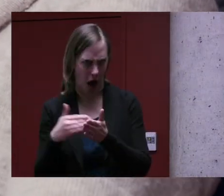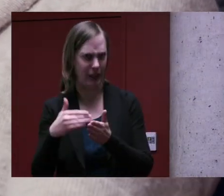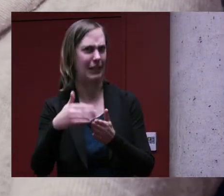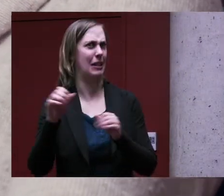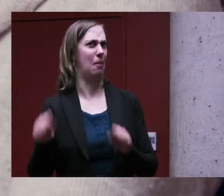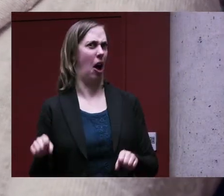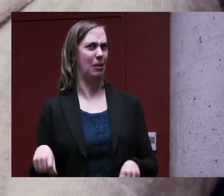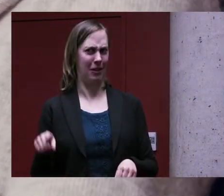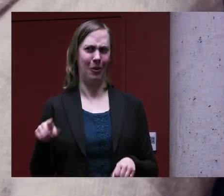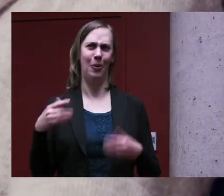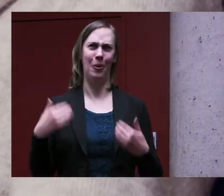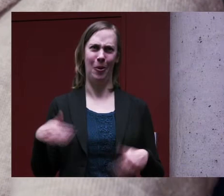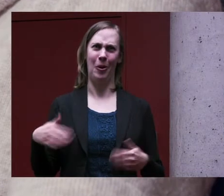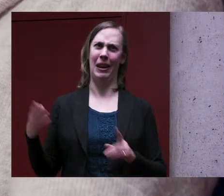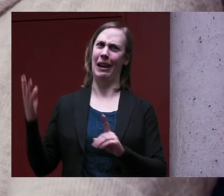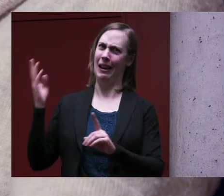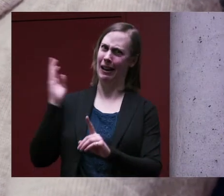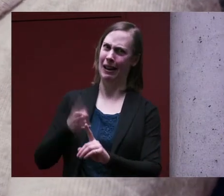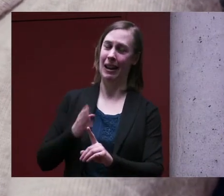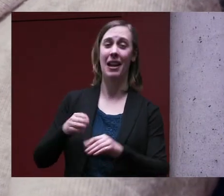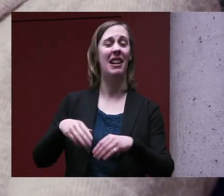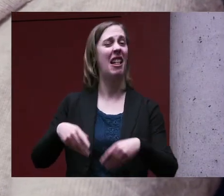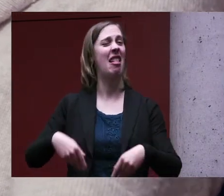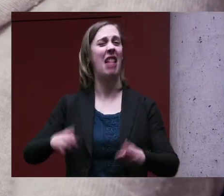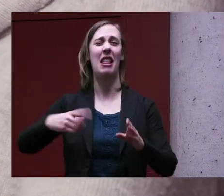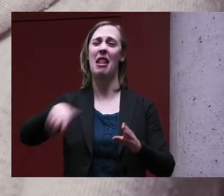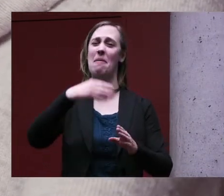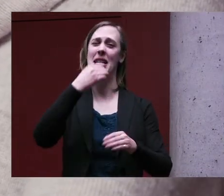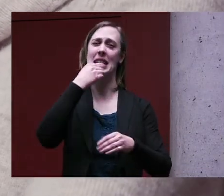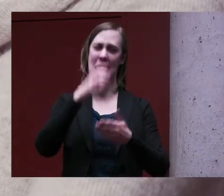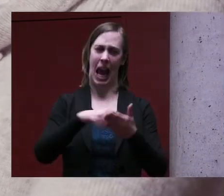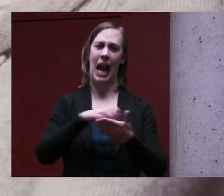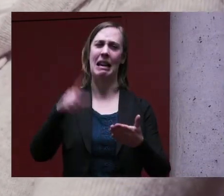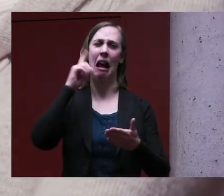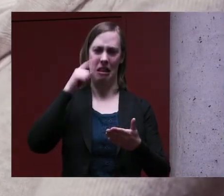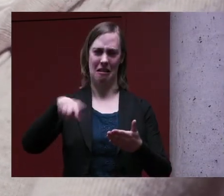as possible. Let them eat cake, I say. I think they've earned